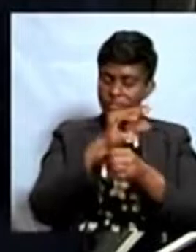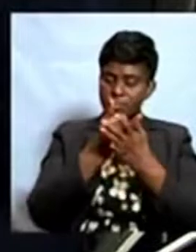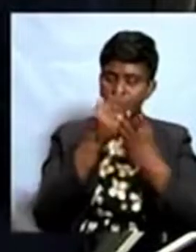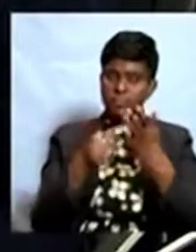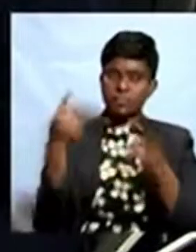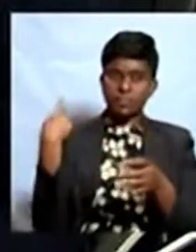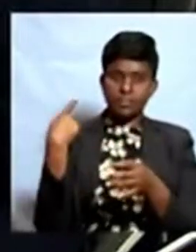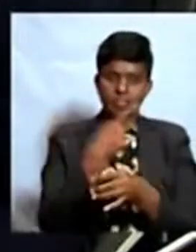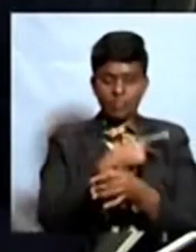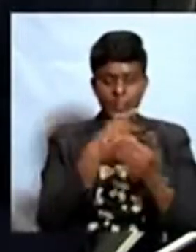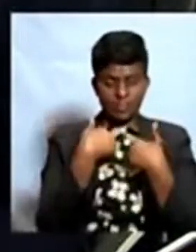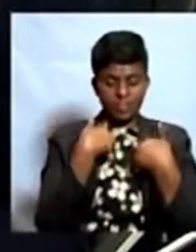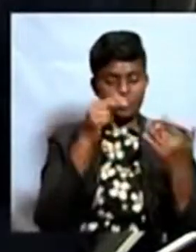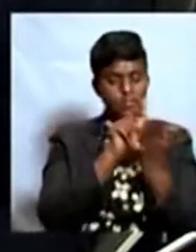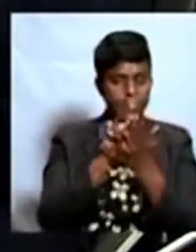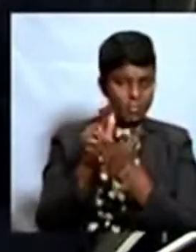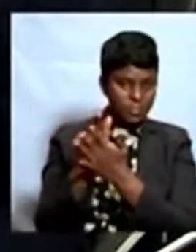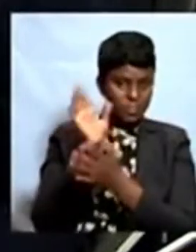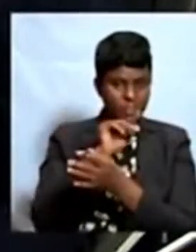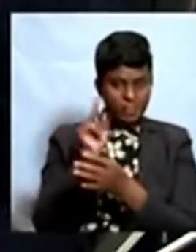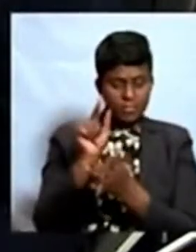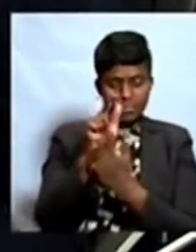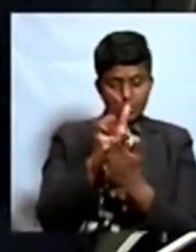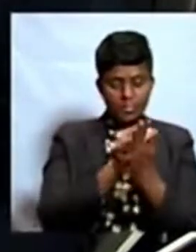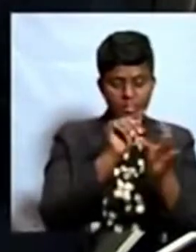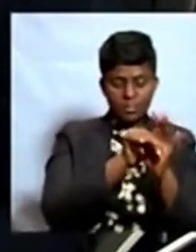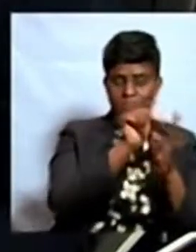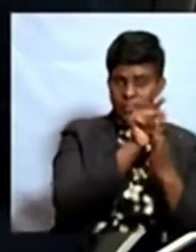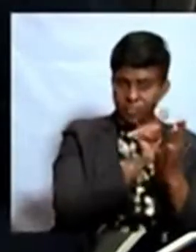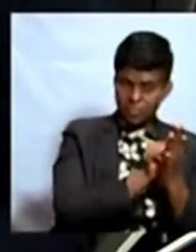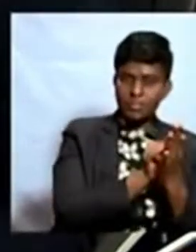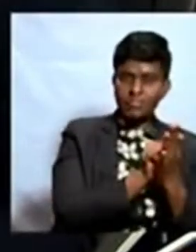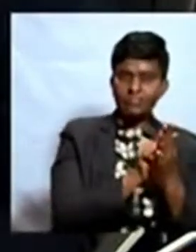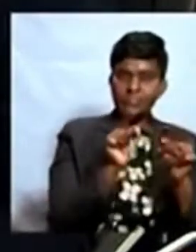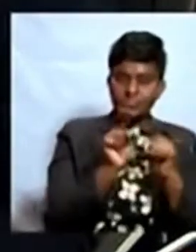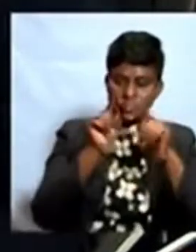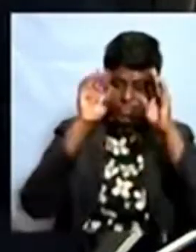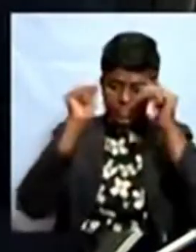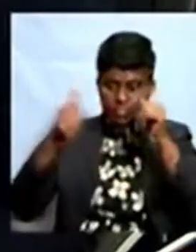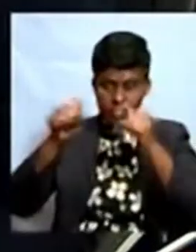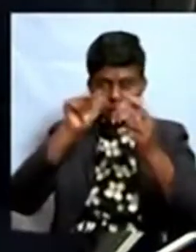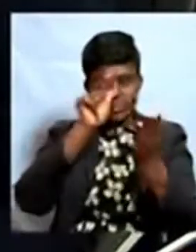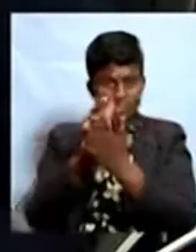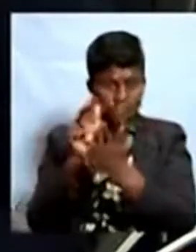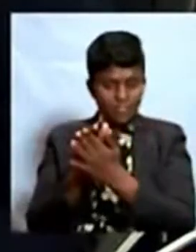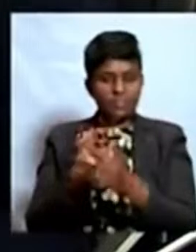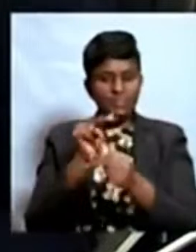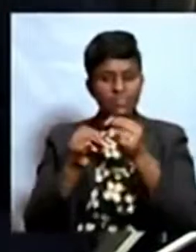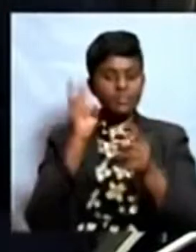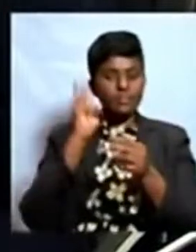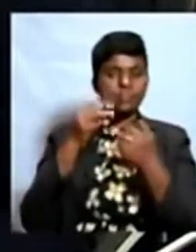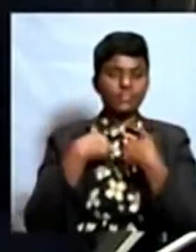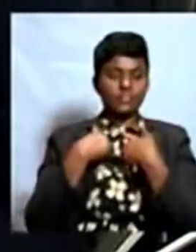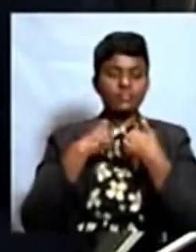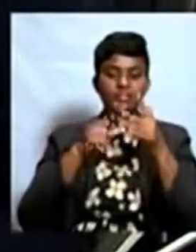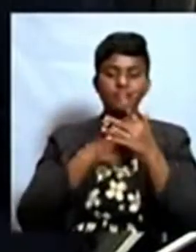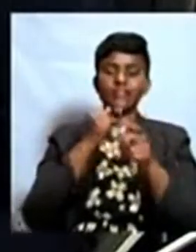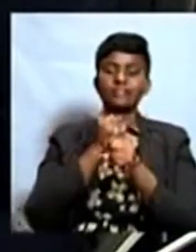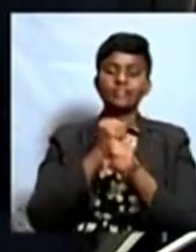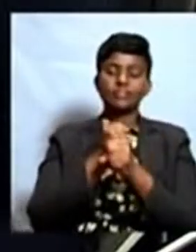has approved the bills into acts and the President assents, then they will be